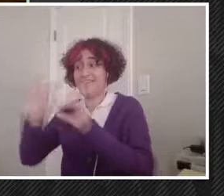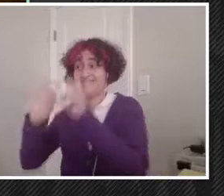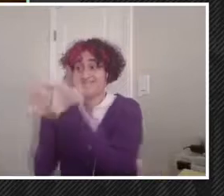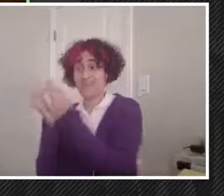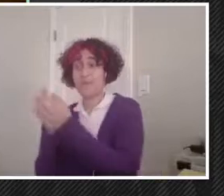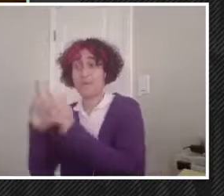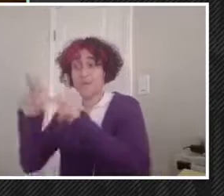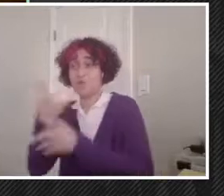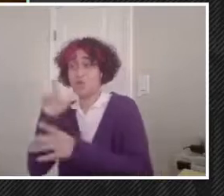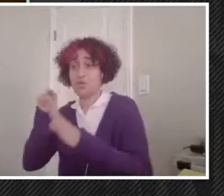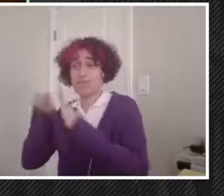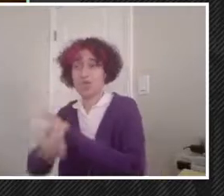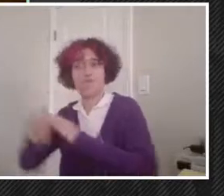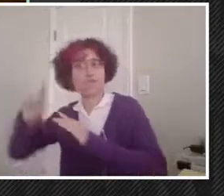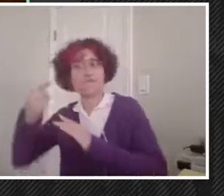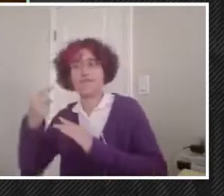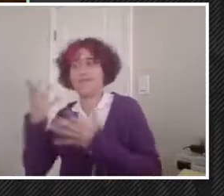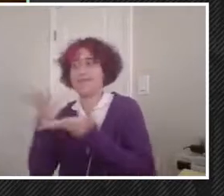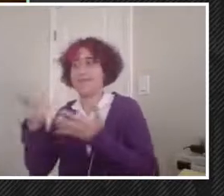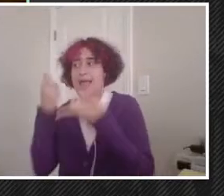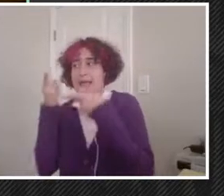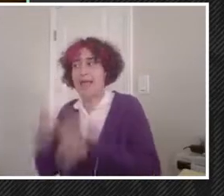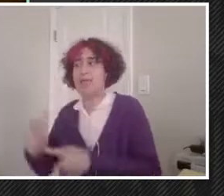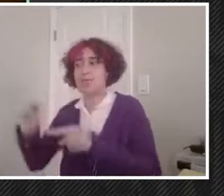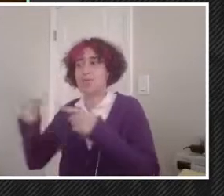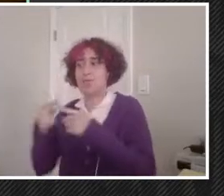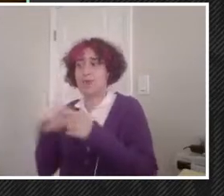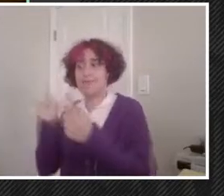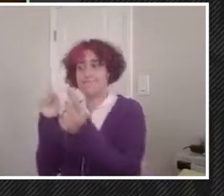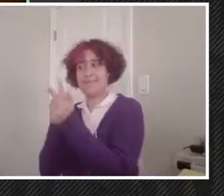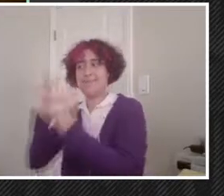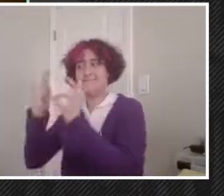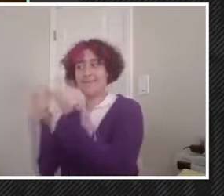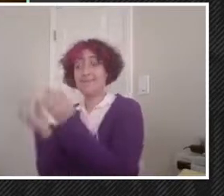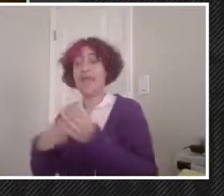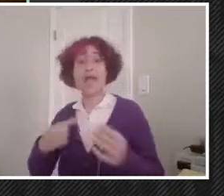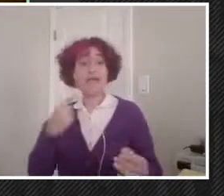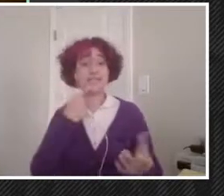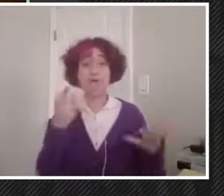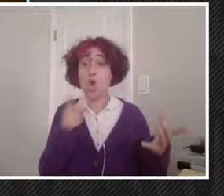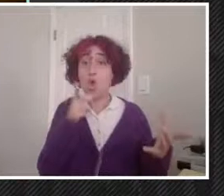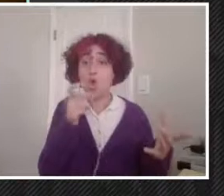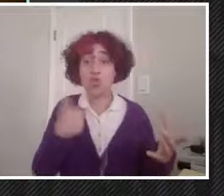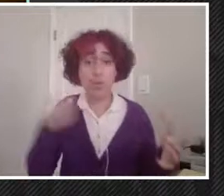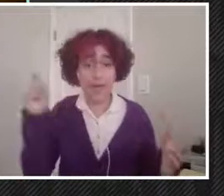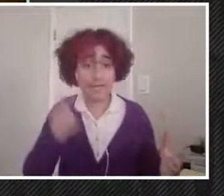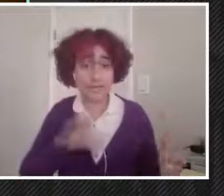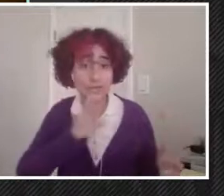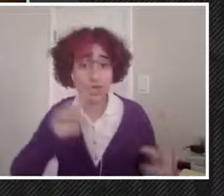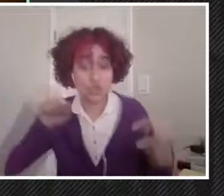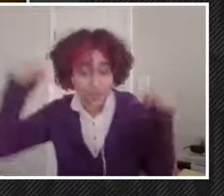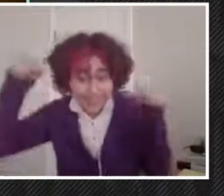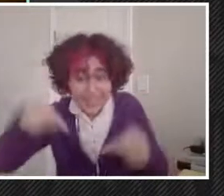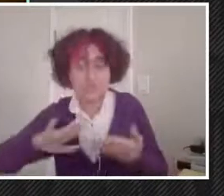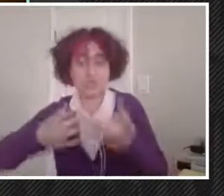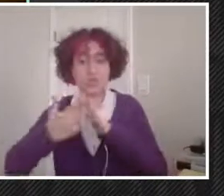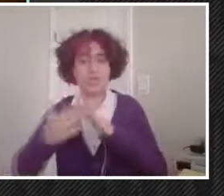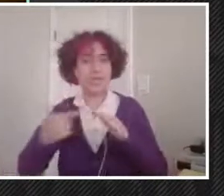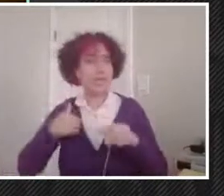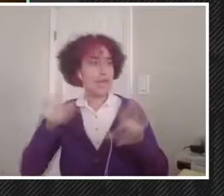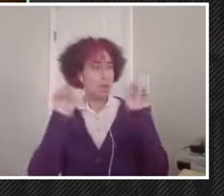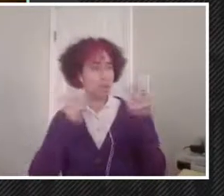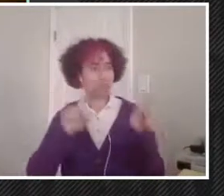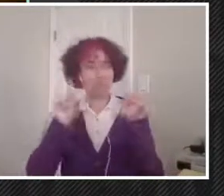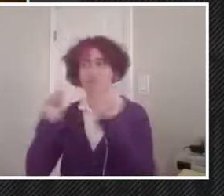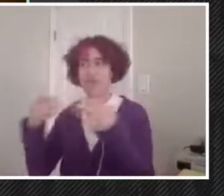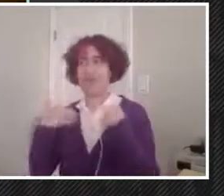I asked, who are the activists and leaders in this community that I need to talk to, right? And I went and had a conversation with the people on